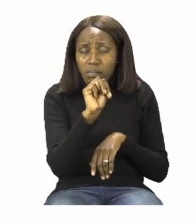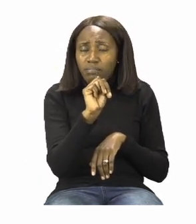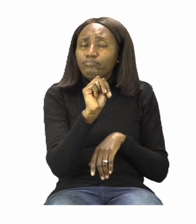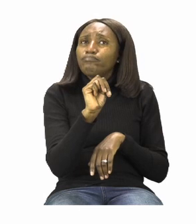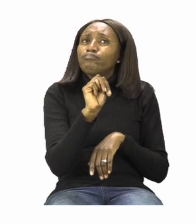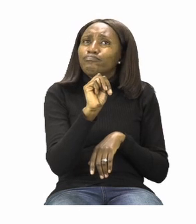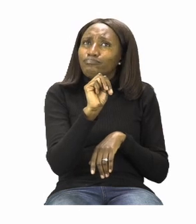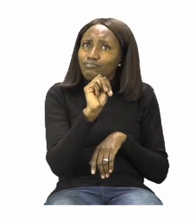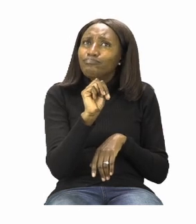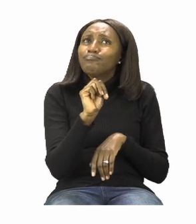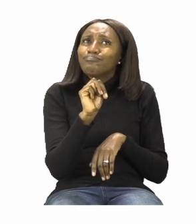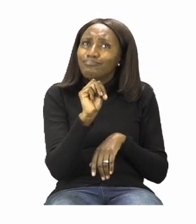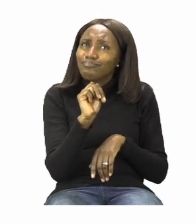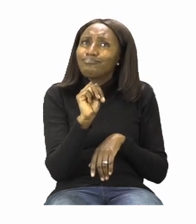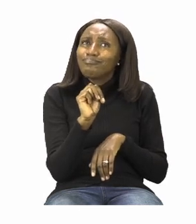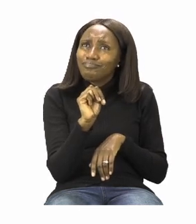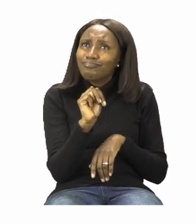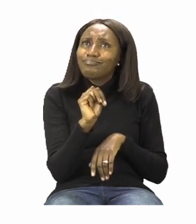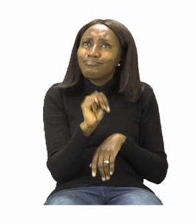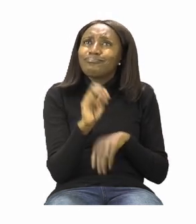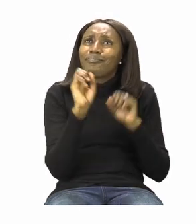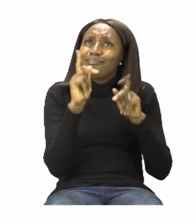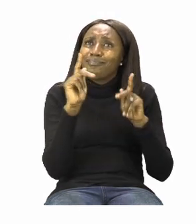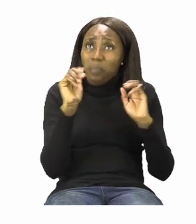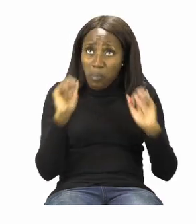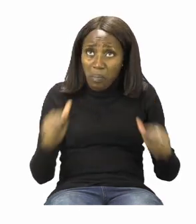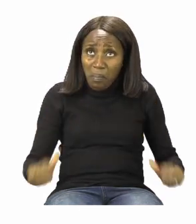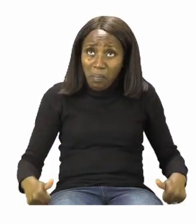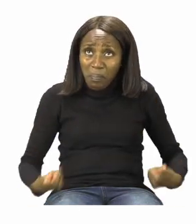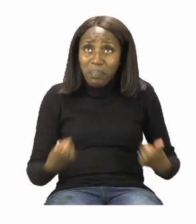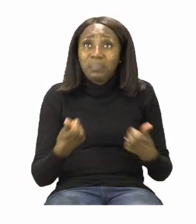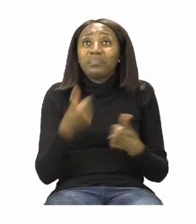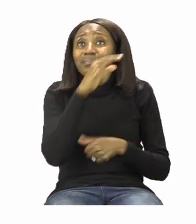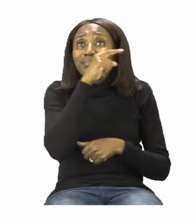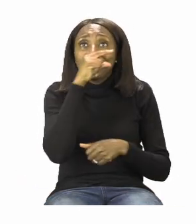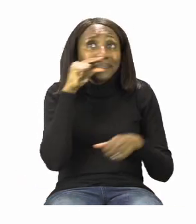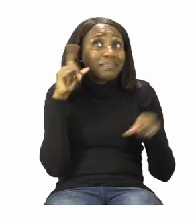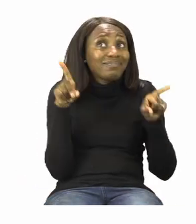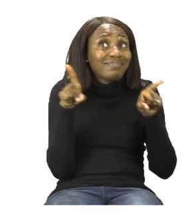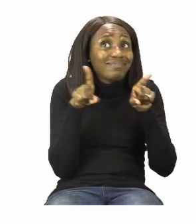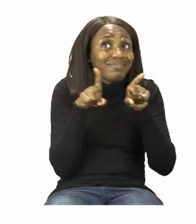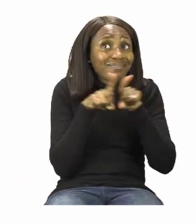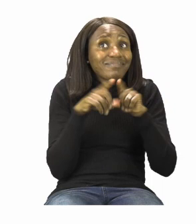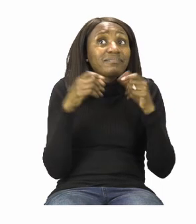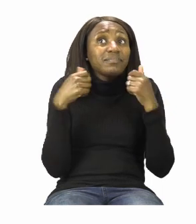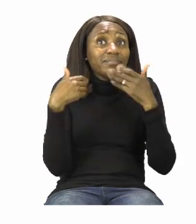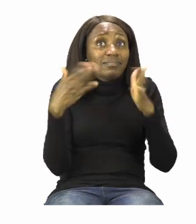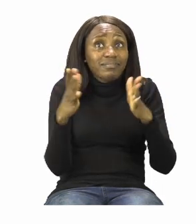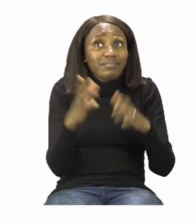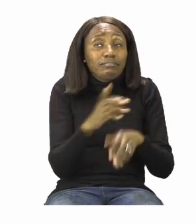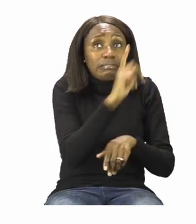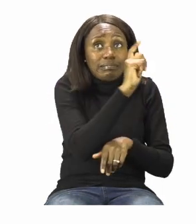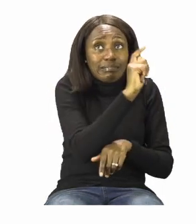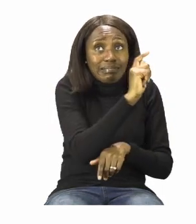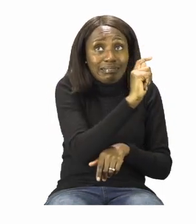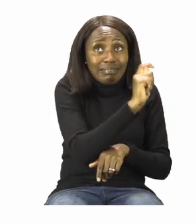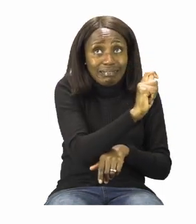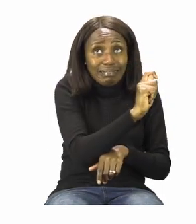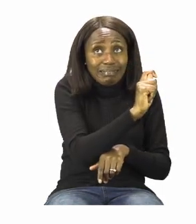It sounds as if Titus and Tim have the same